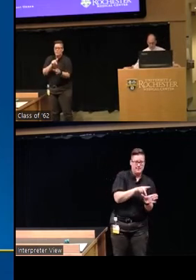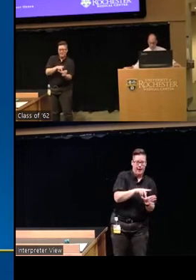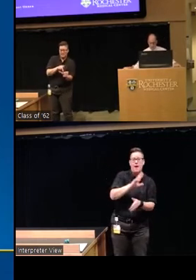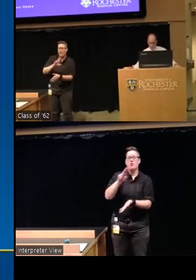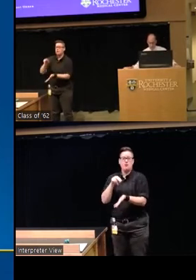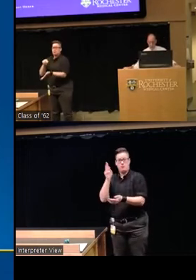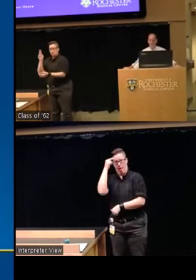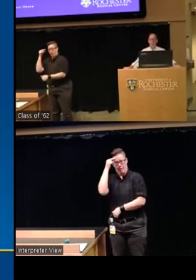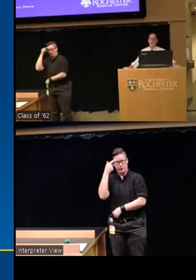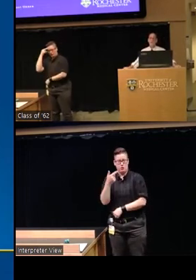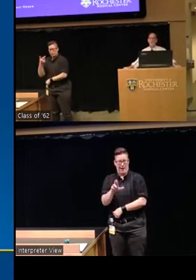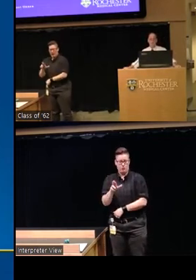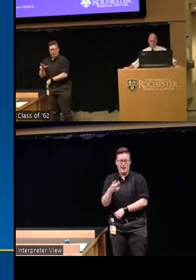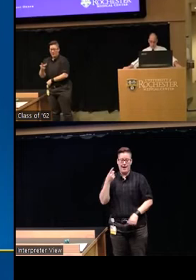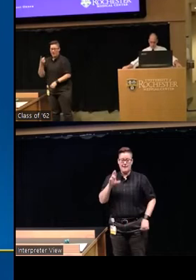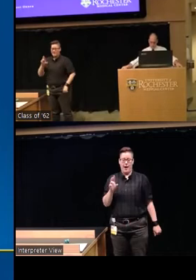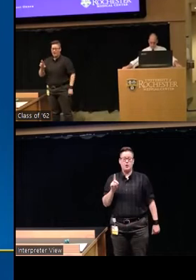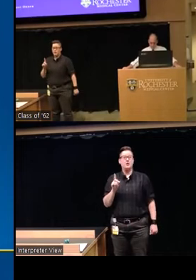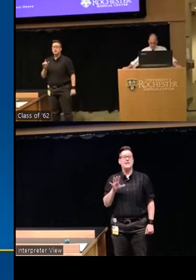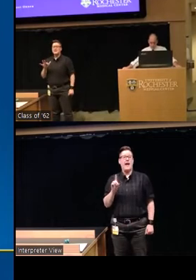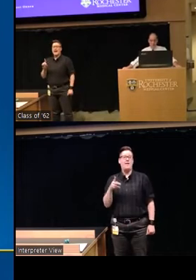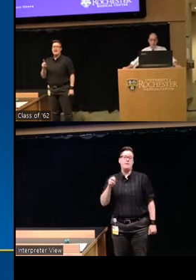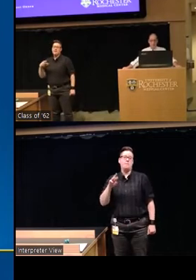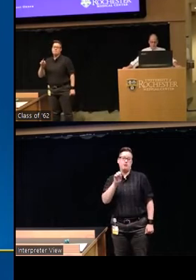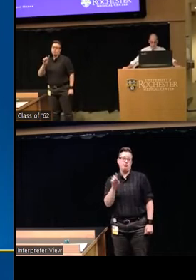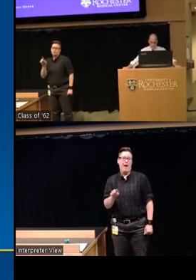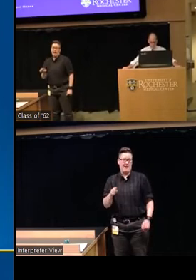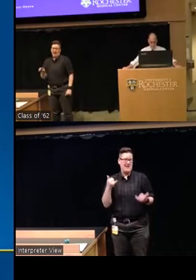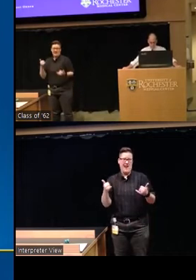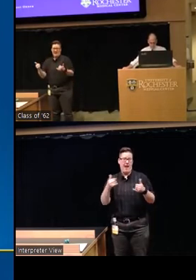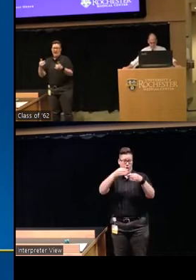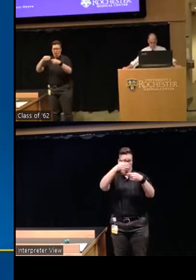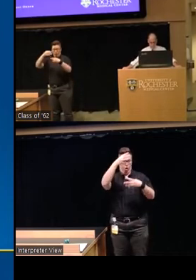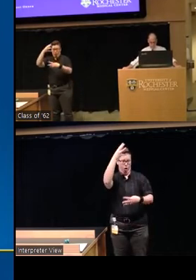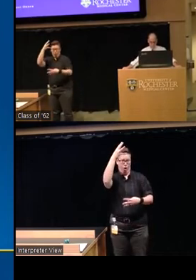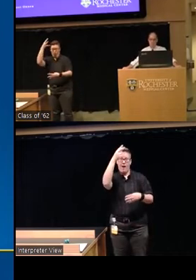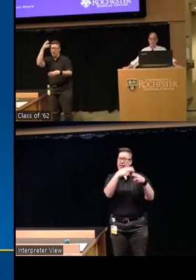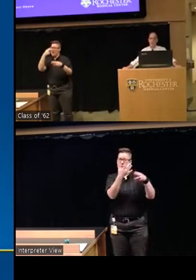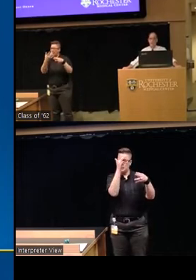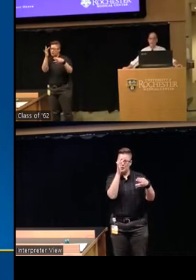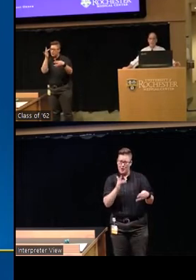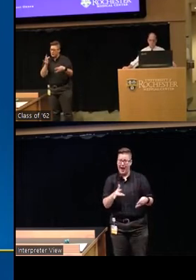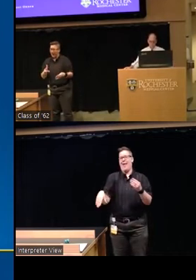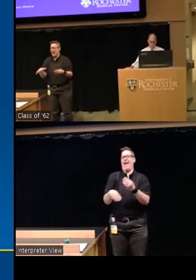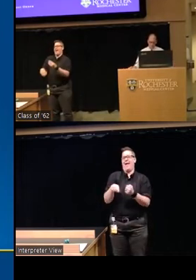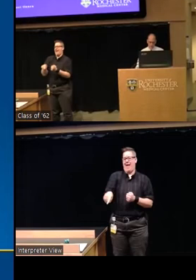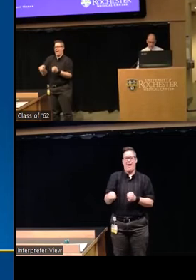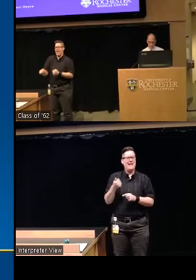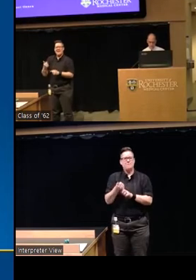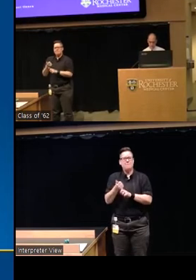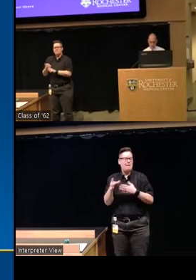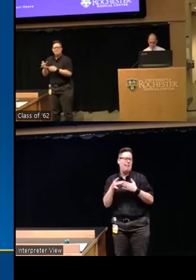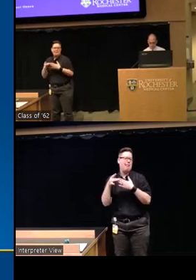grand rounds, Dr. David Perez, adds to this impressive list of speakers and is a